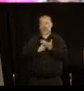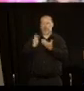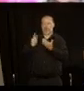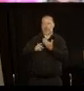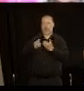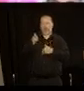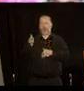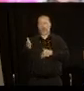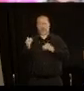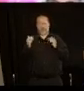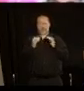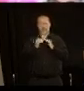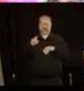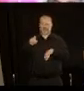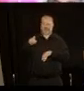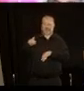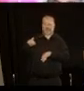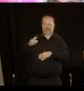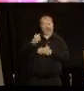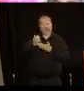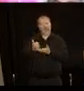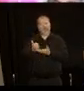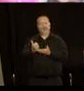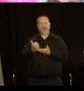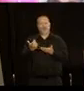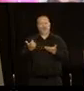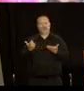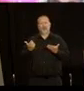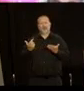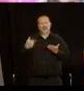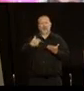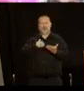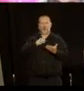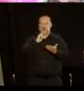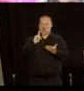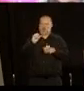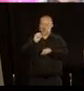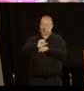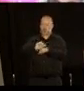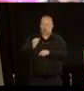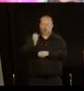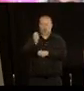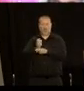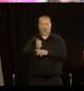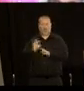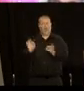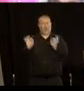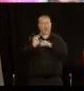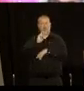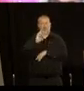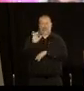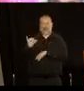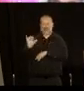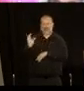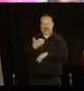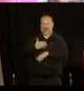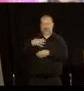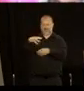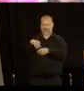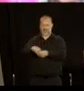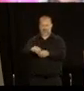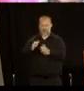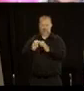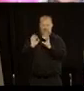are there to meet them in their time of need. And we have really been working hard to make sure that our engagement